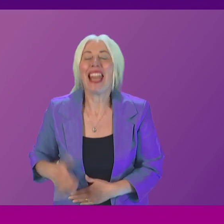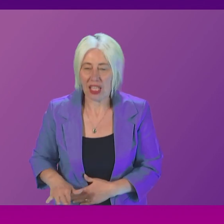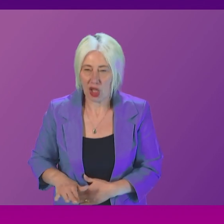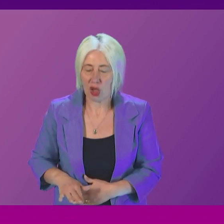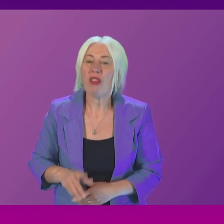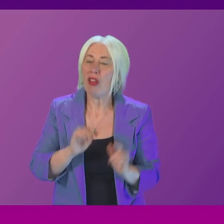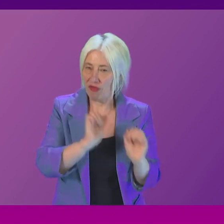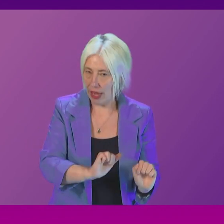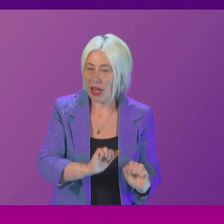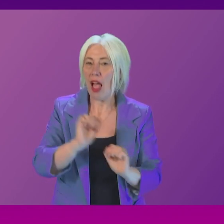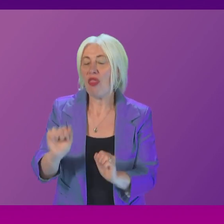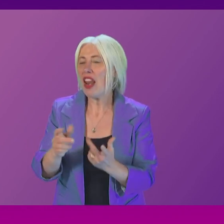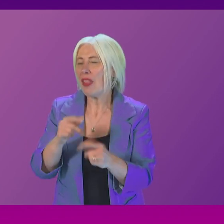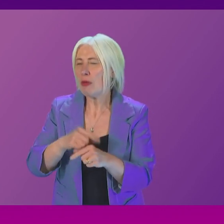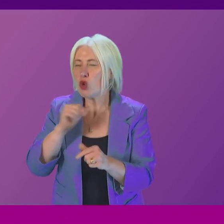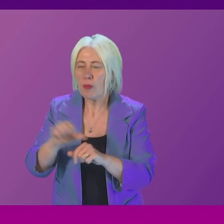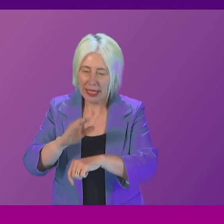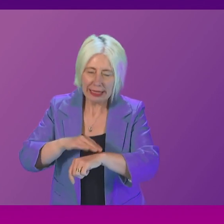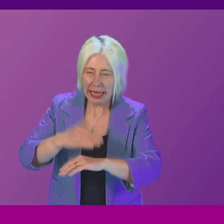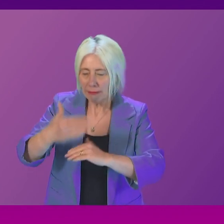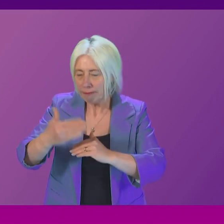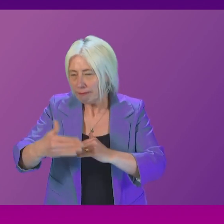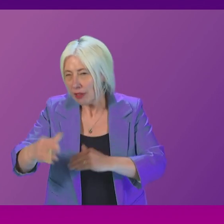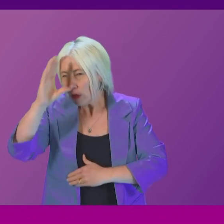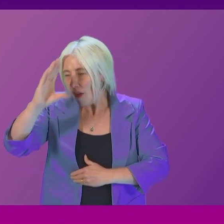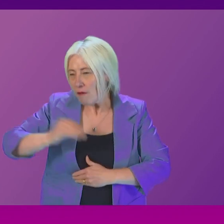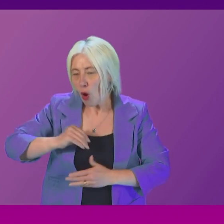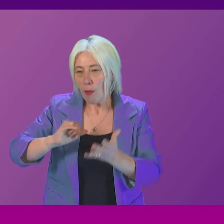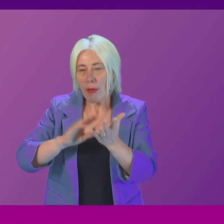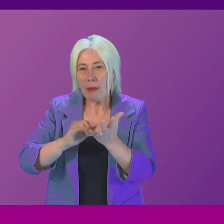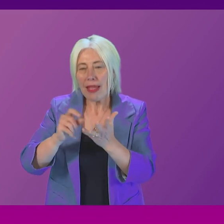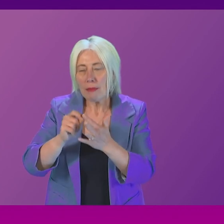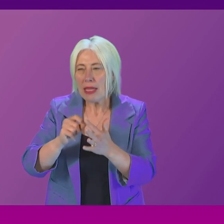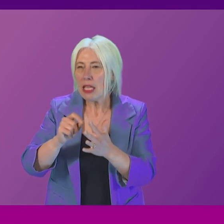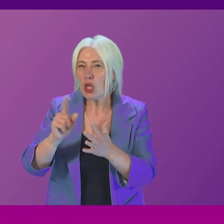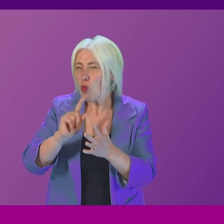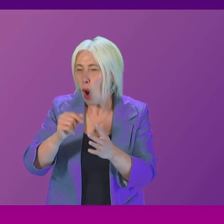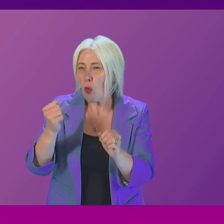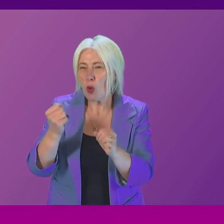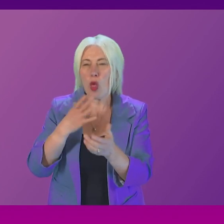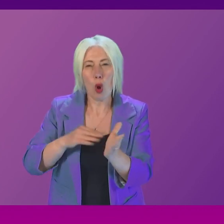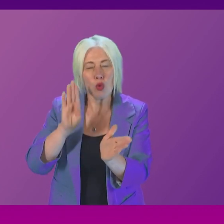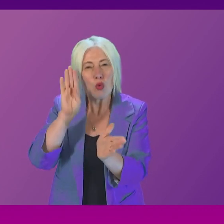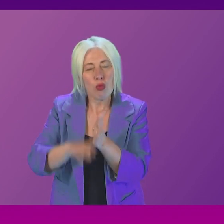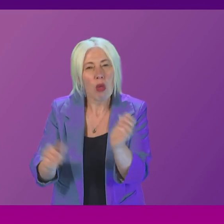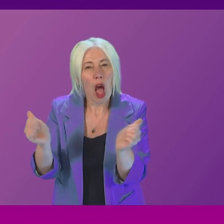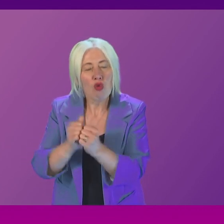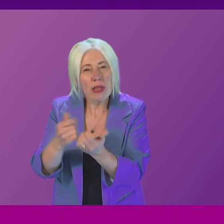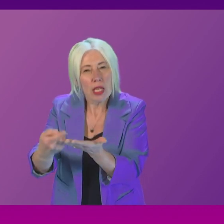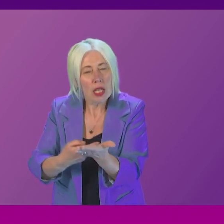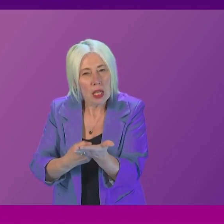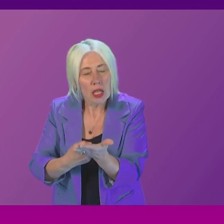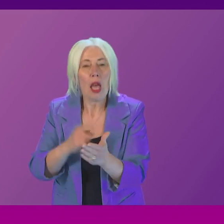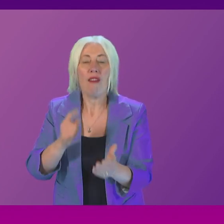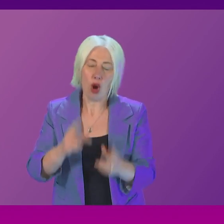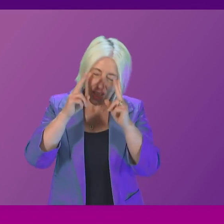actually there should be more time taken to let MSPs know what it is we're planning to actually pass legislation on. Yeah. The issue of scrutiny